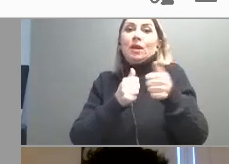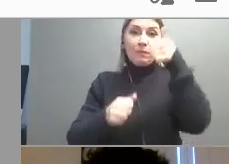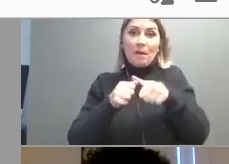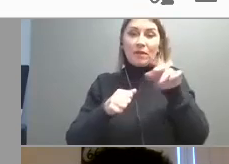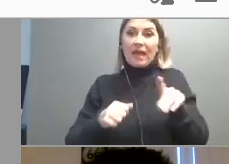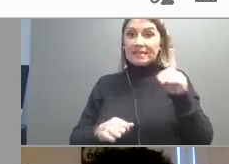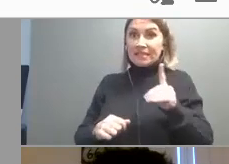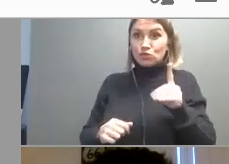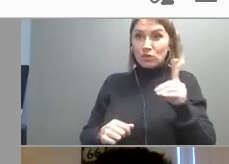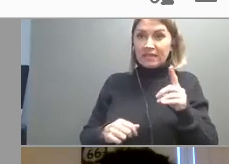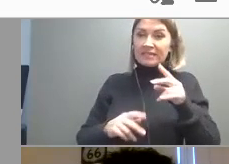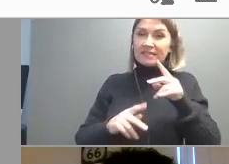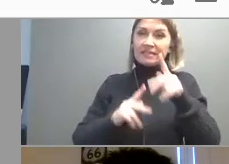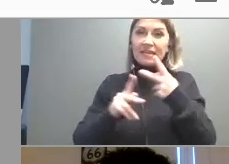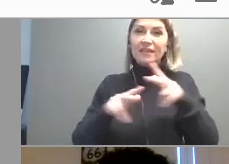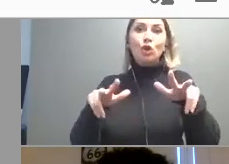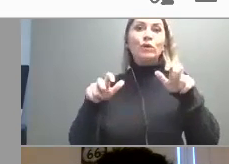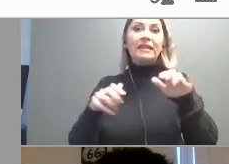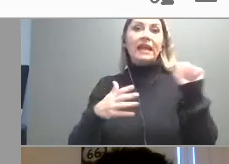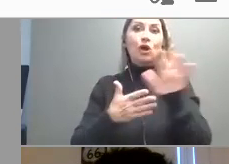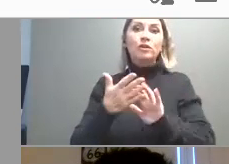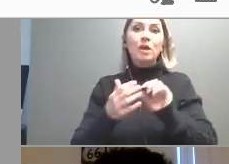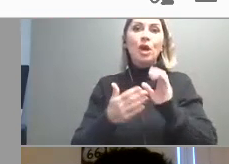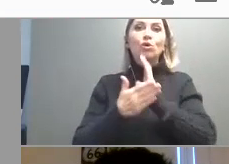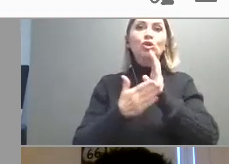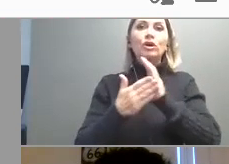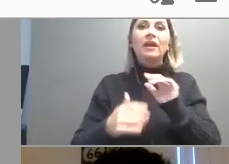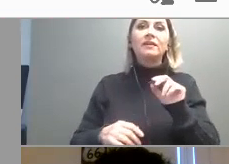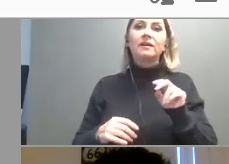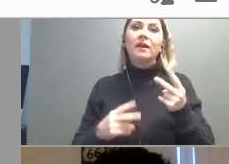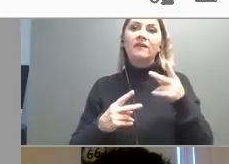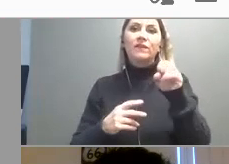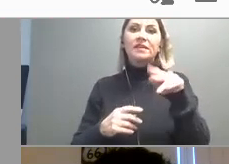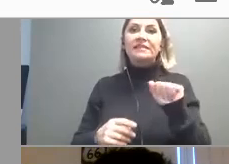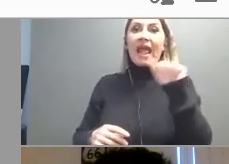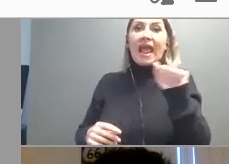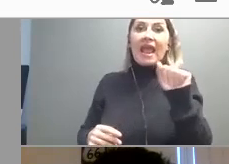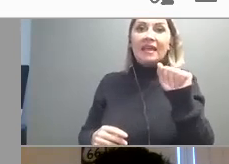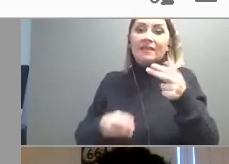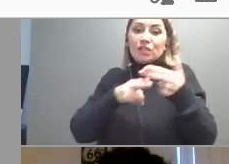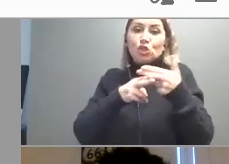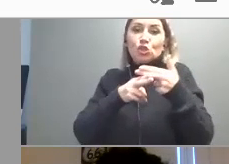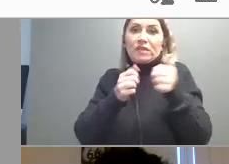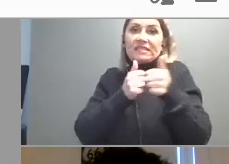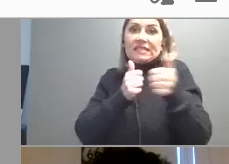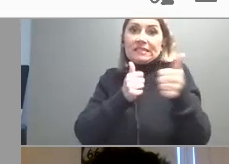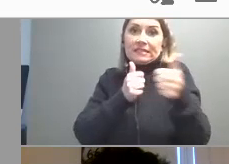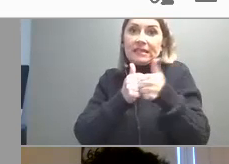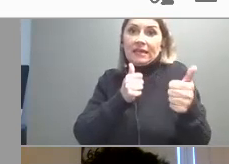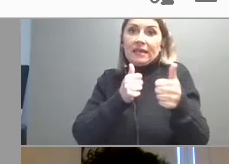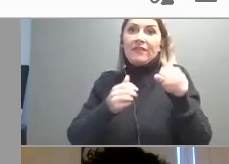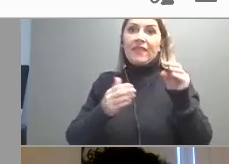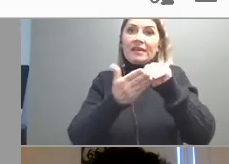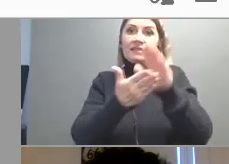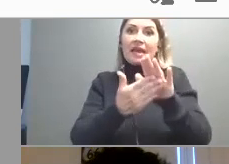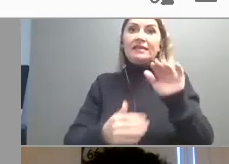Dijkstra is sort of a greedy algorithm and it is going to look at vertex A first. And since A has the shortest distance, it assigns A